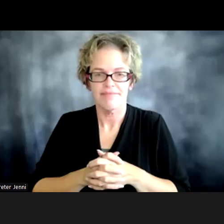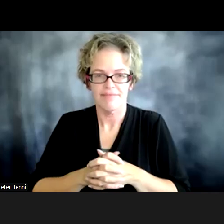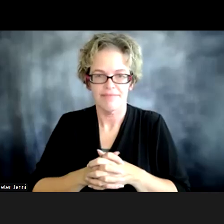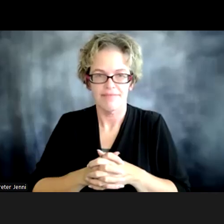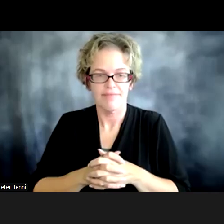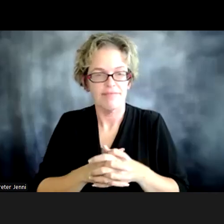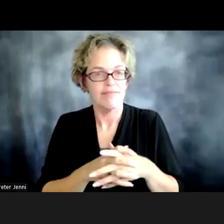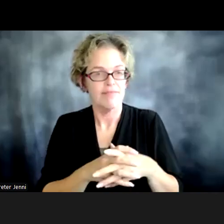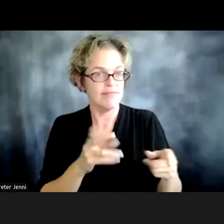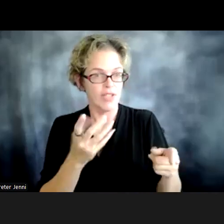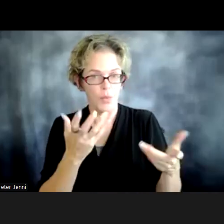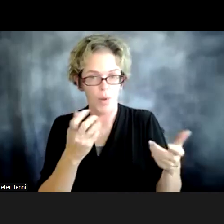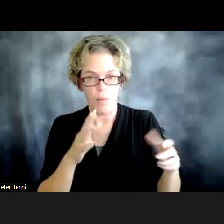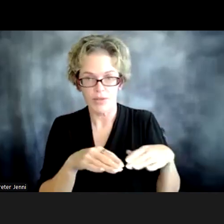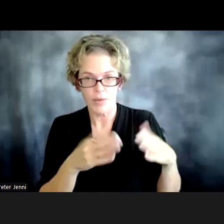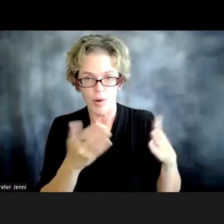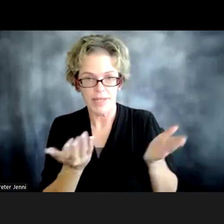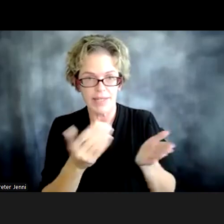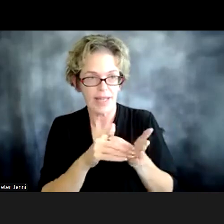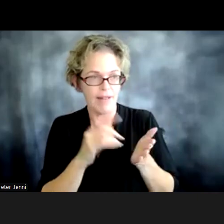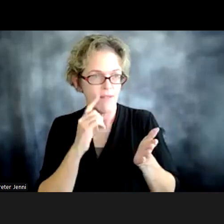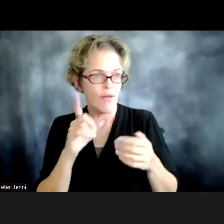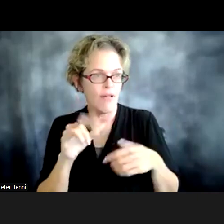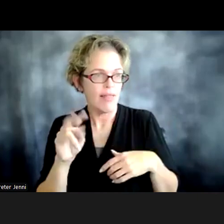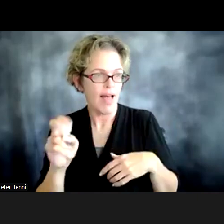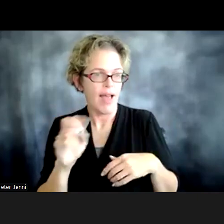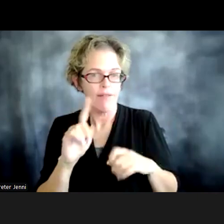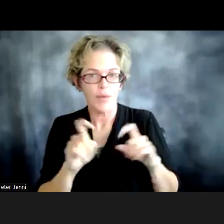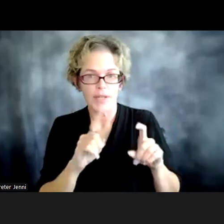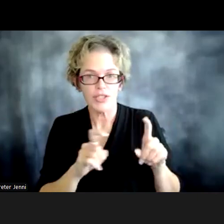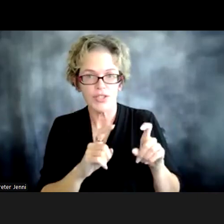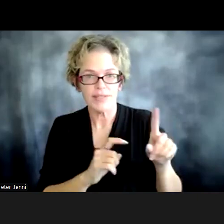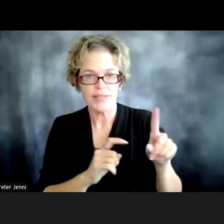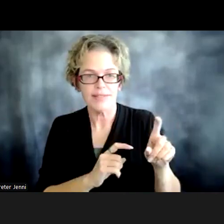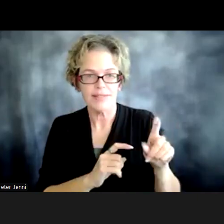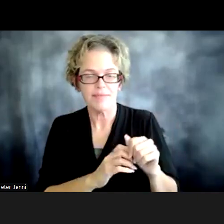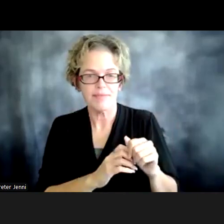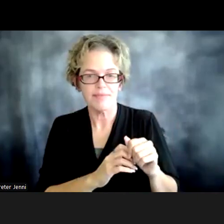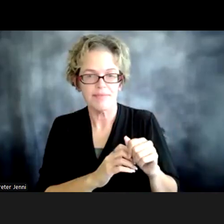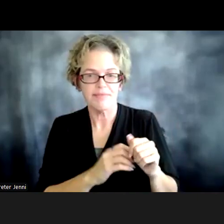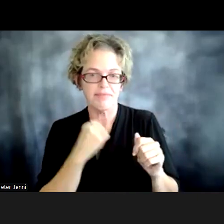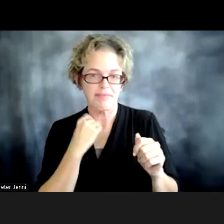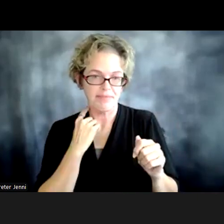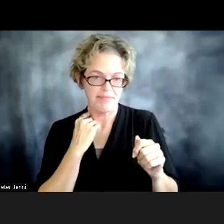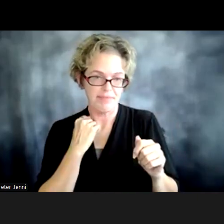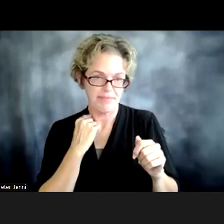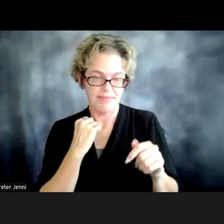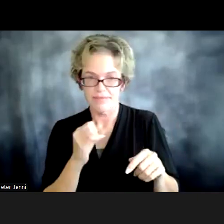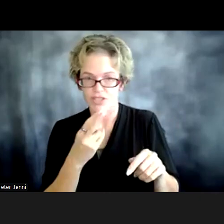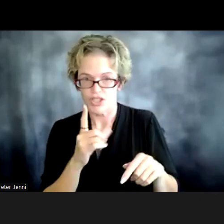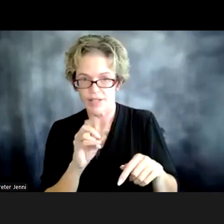Did we want to open back up to live questions as well,